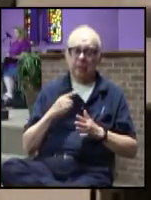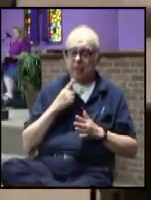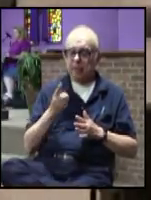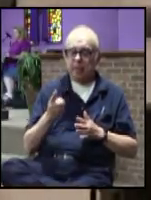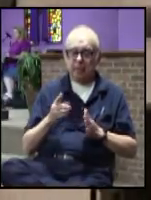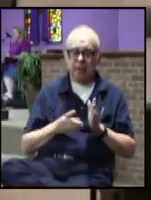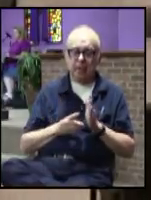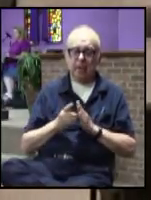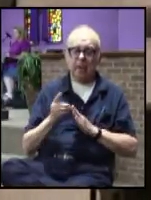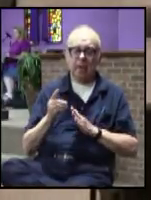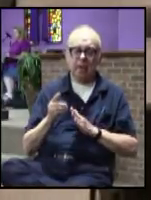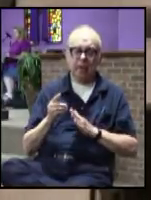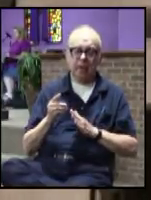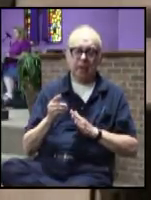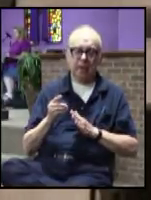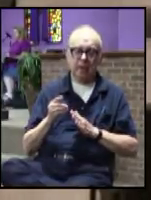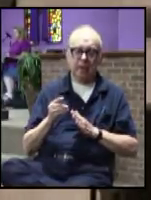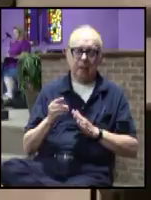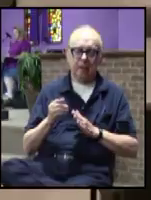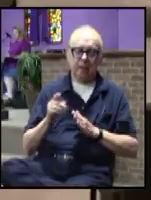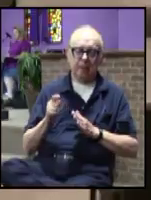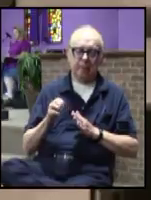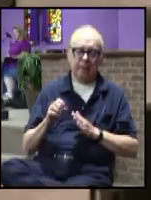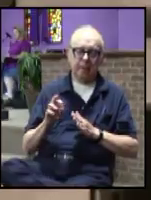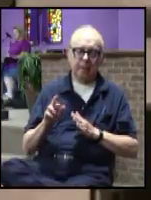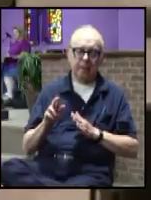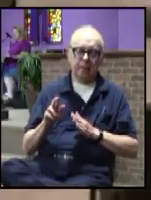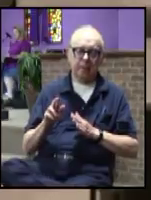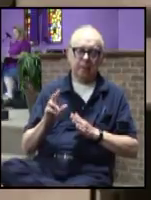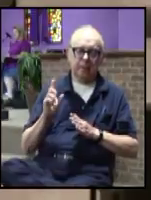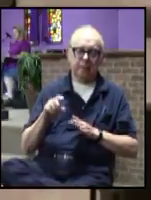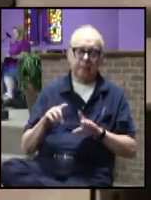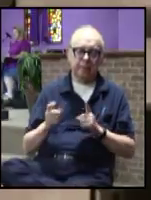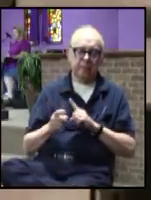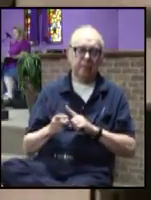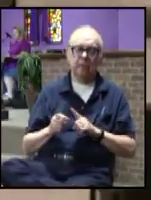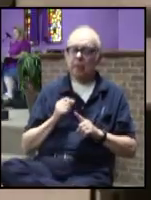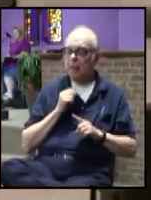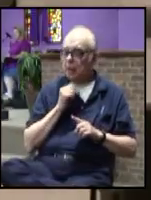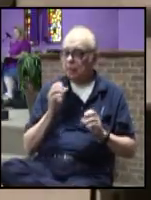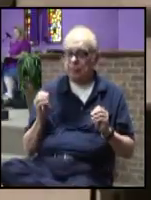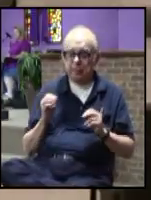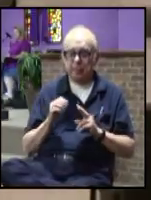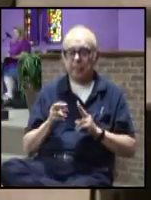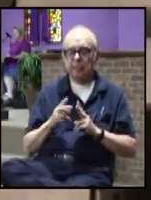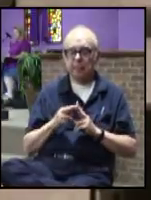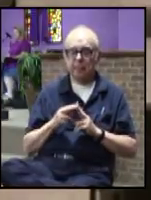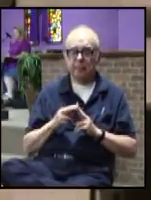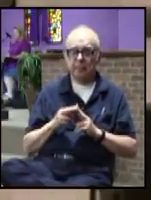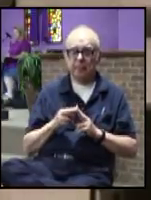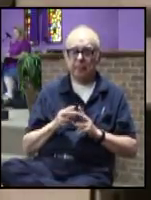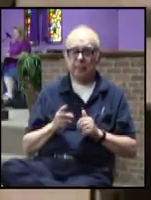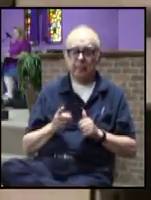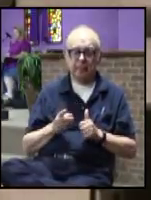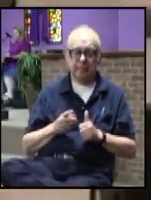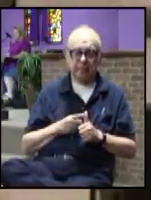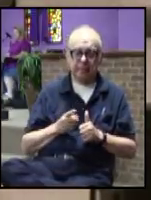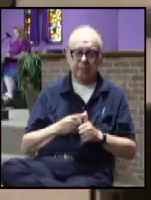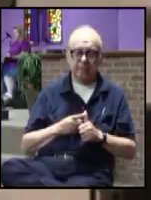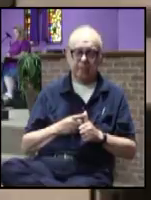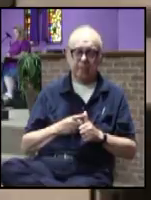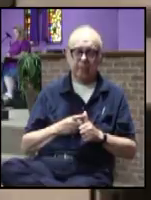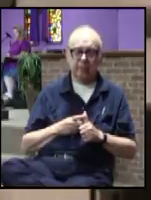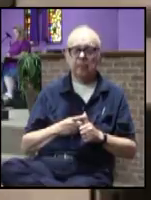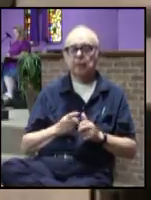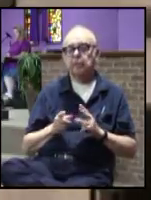that says you are developing a pattern that needs to be changed. It's no longer a choice. First time we choose. The